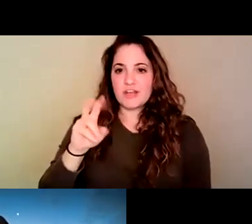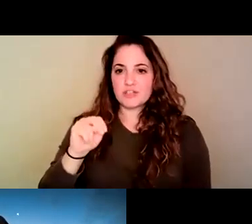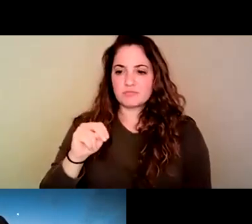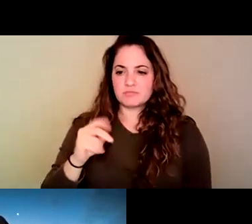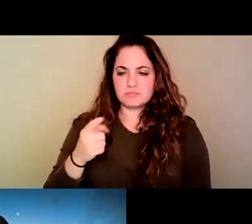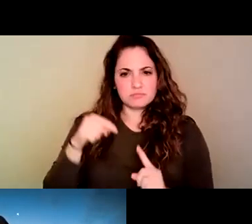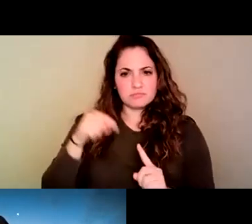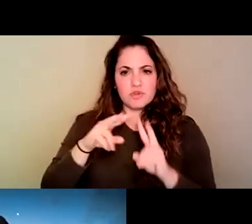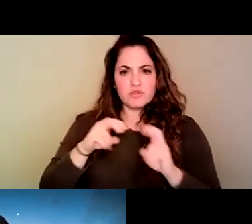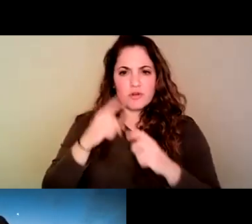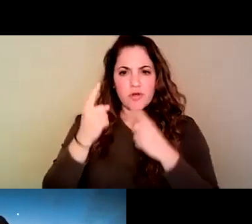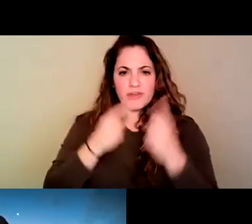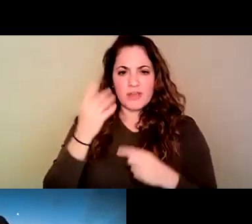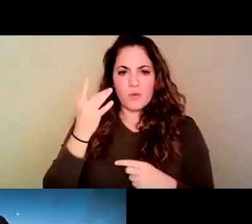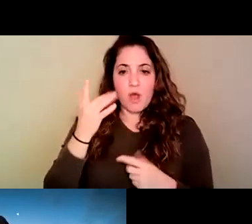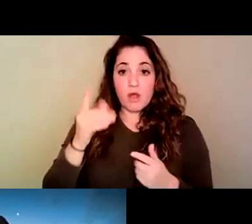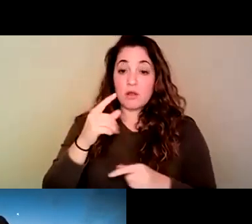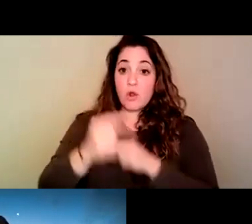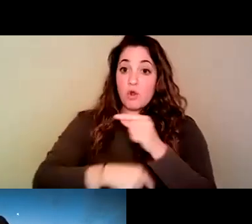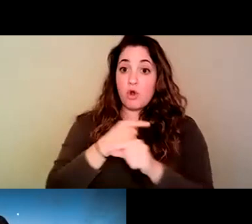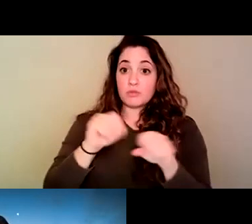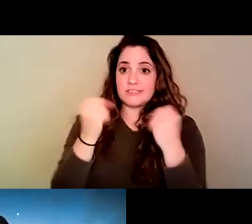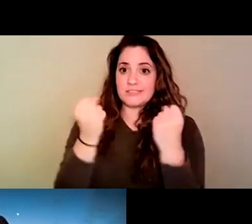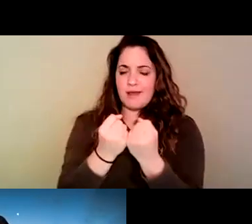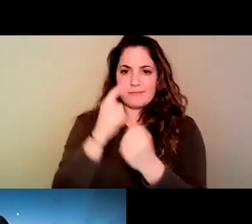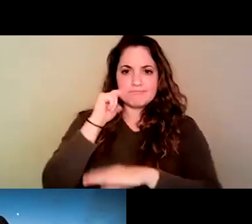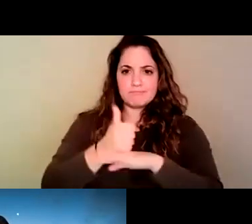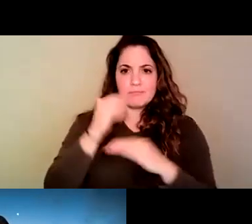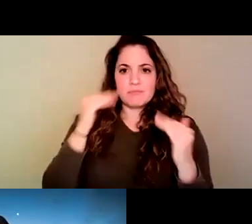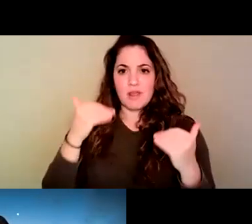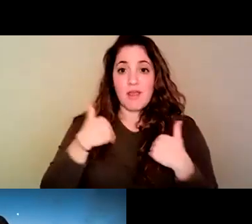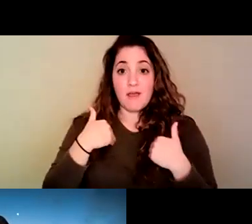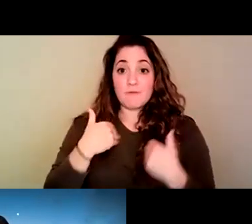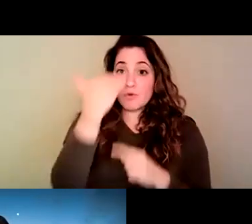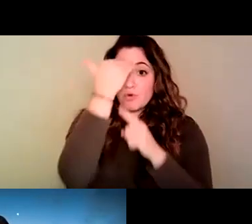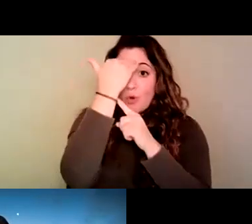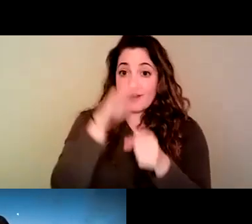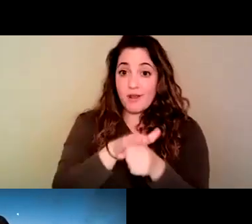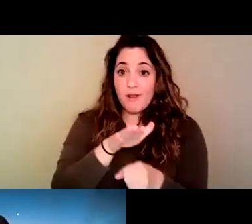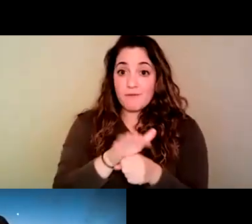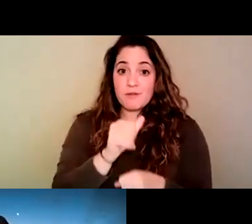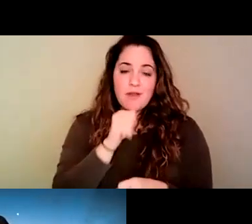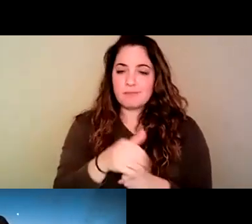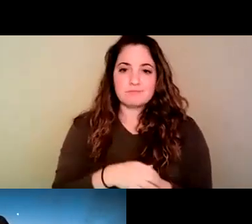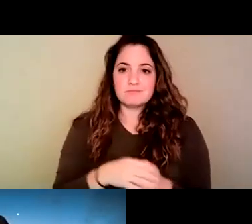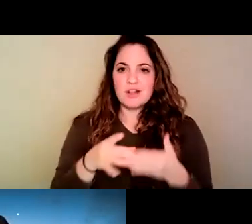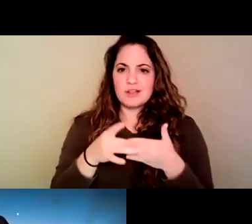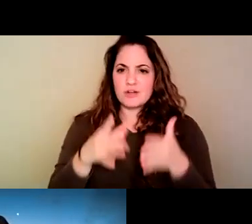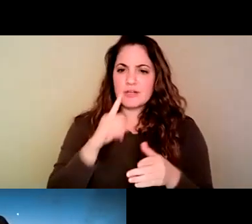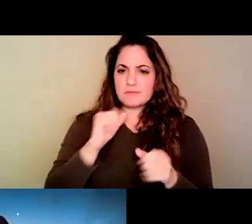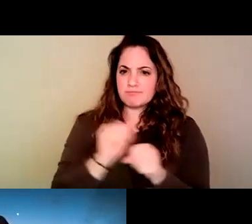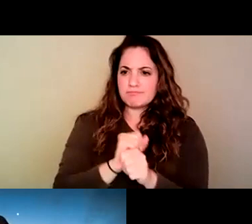Our global society now comes with expectations. Simply knowing is not enough. Leaders must think critically to assess